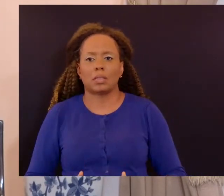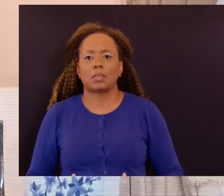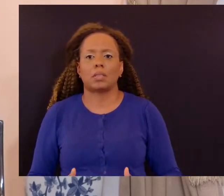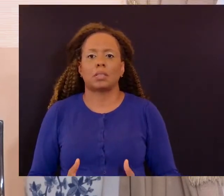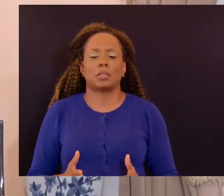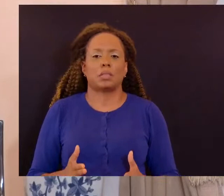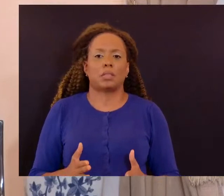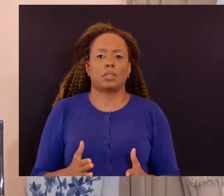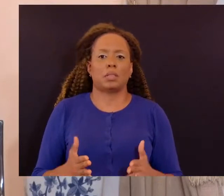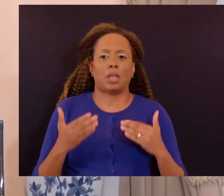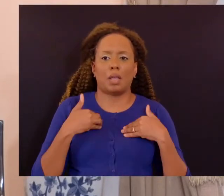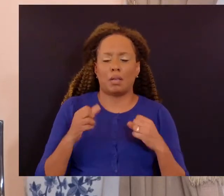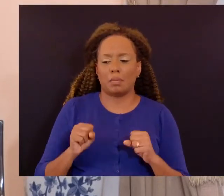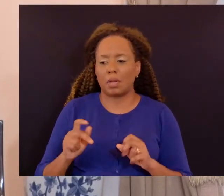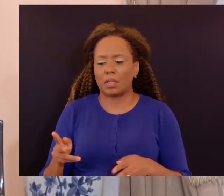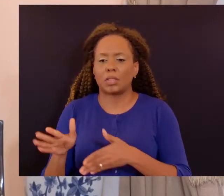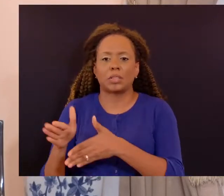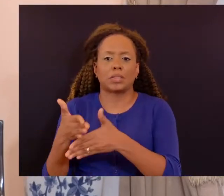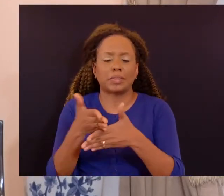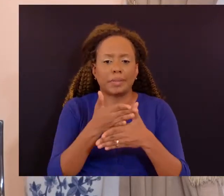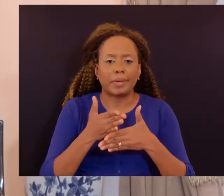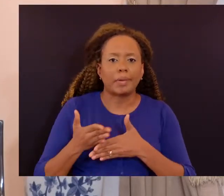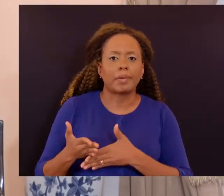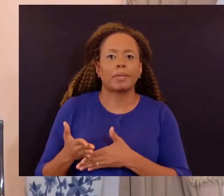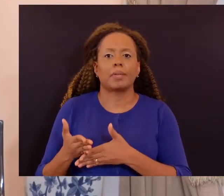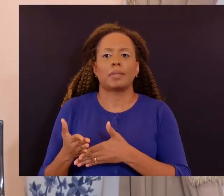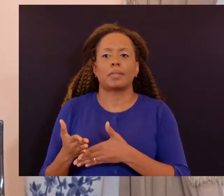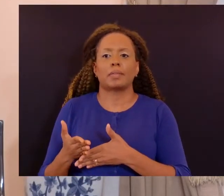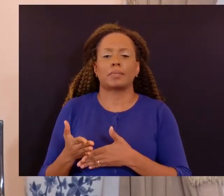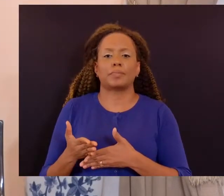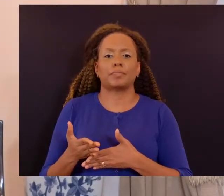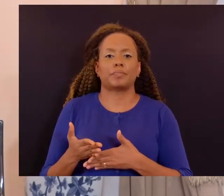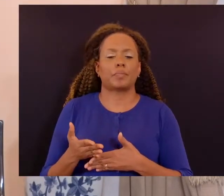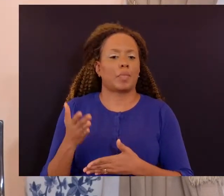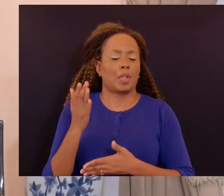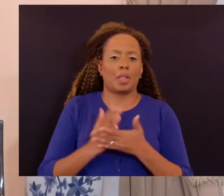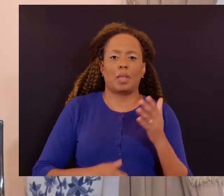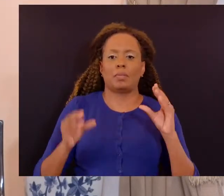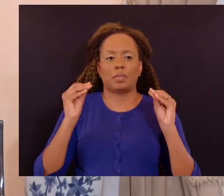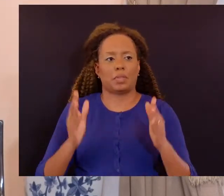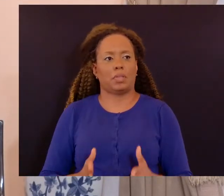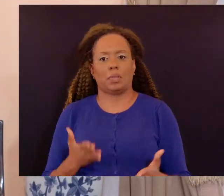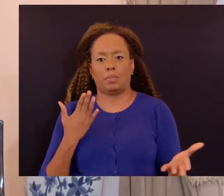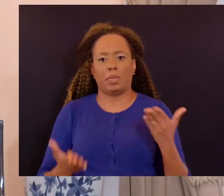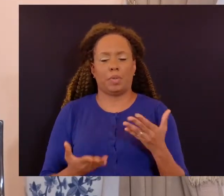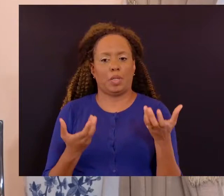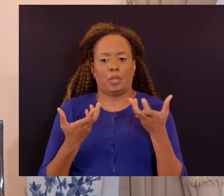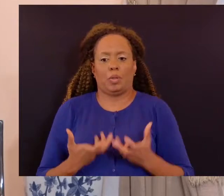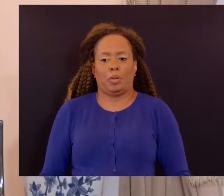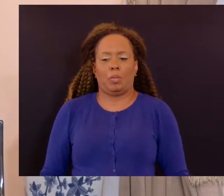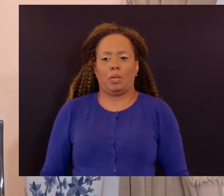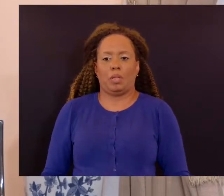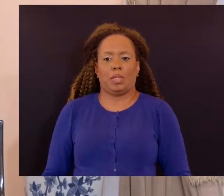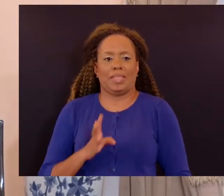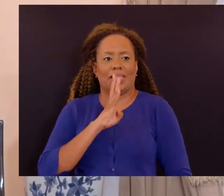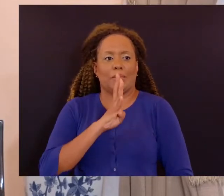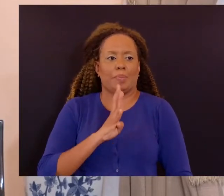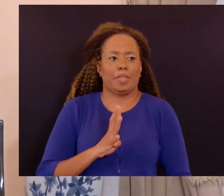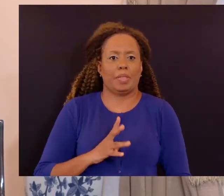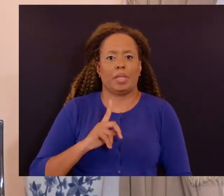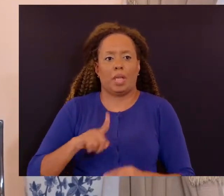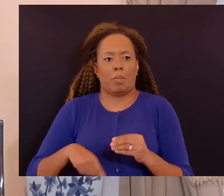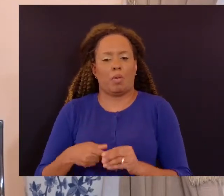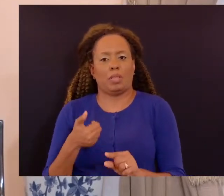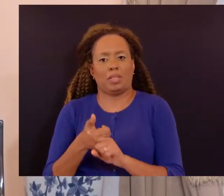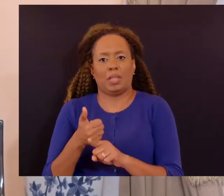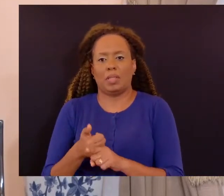others haven't because, they may not want to speak with the individuals at this point in time, and because mental health generally is something that